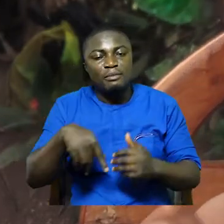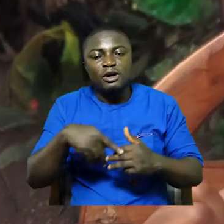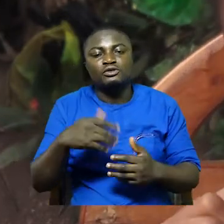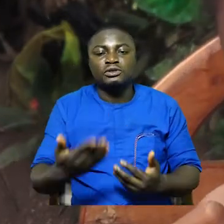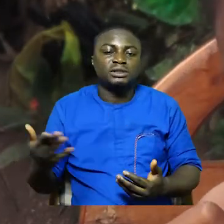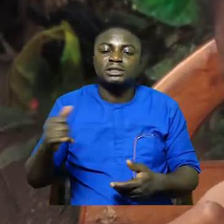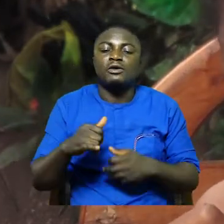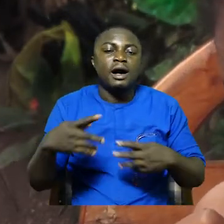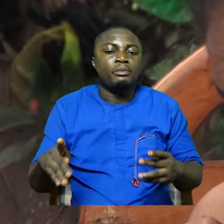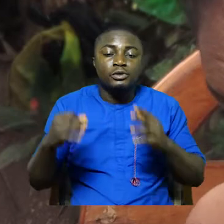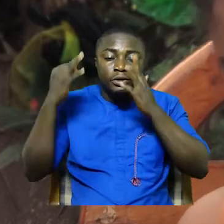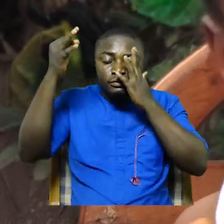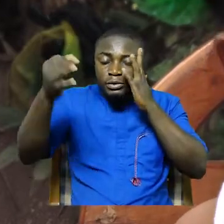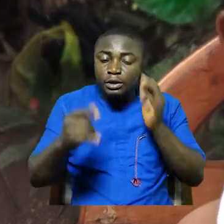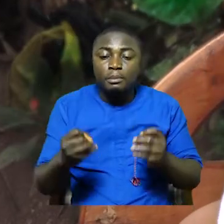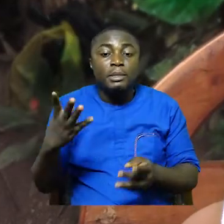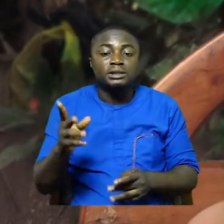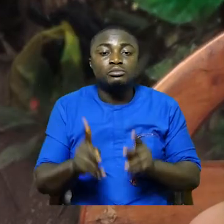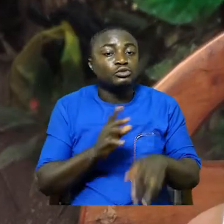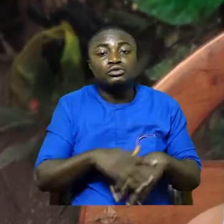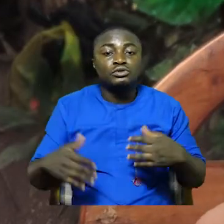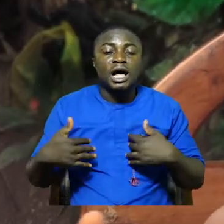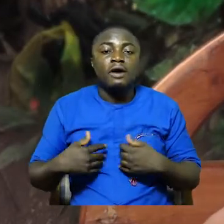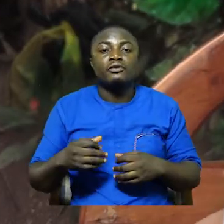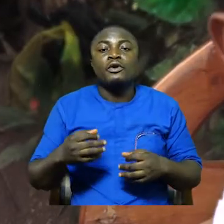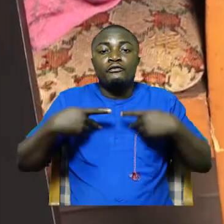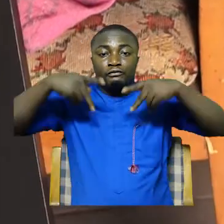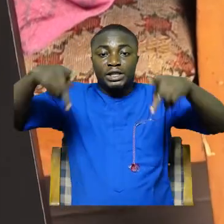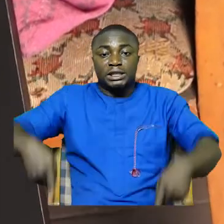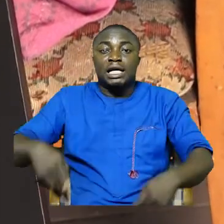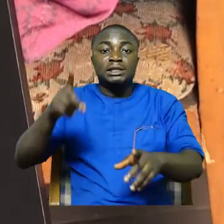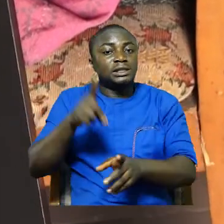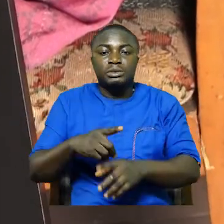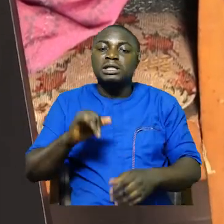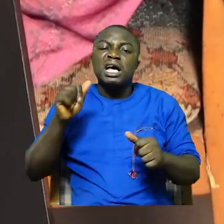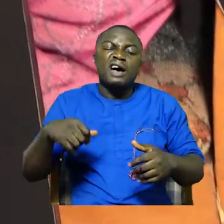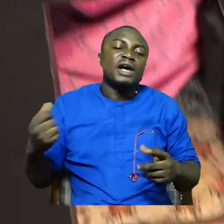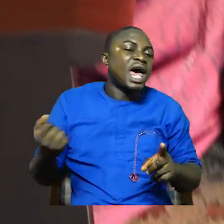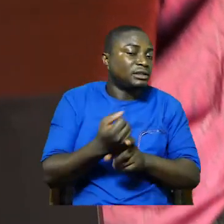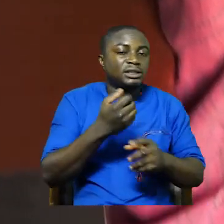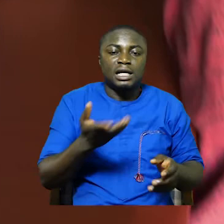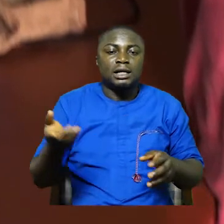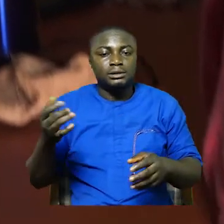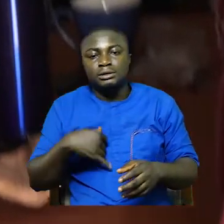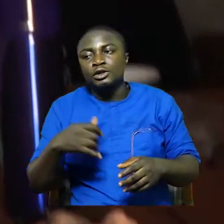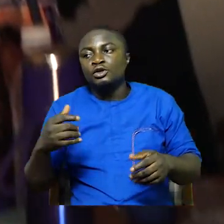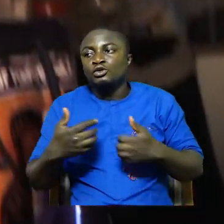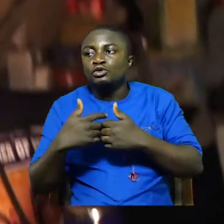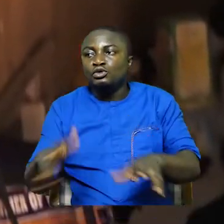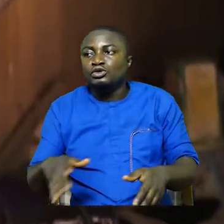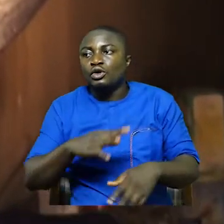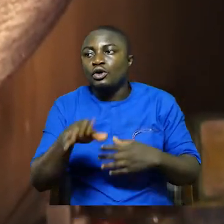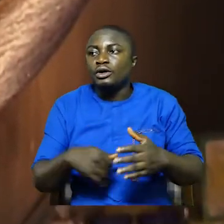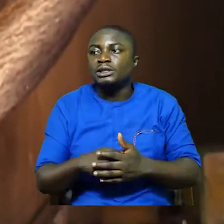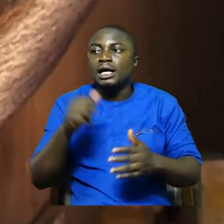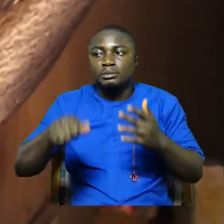could happen in the future. I don't want, because somebody that doesn't even have any physical disability can have accident and they will lose